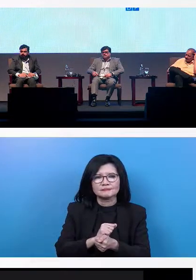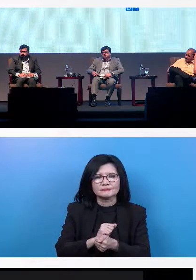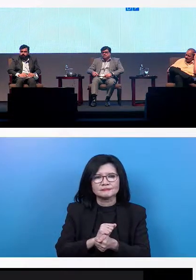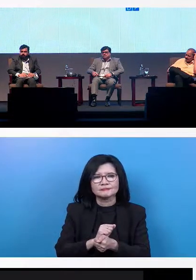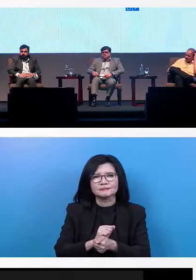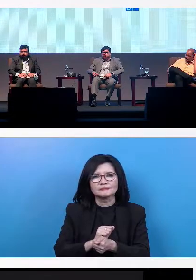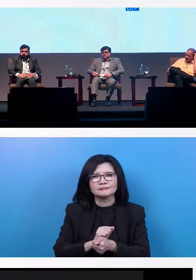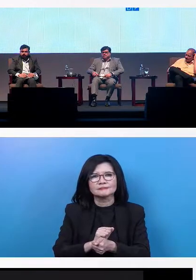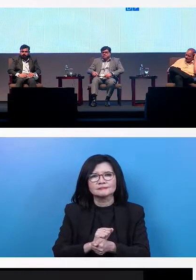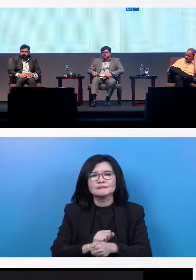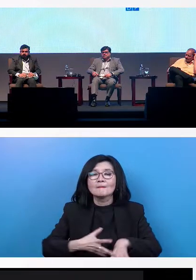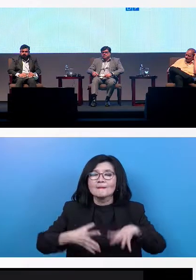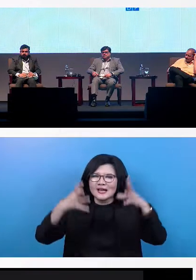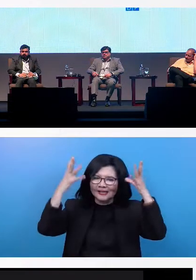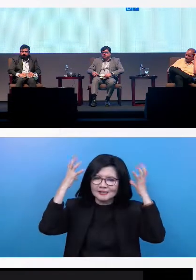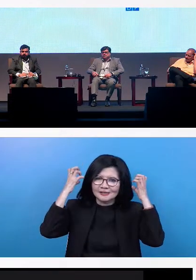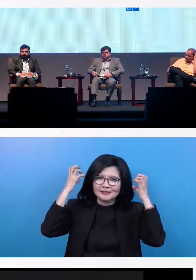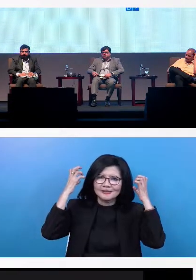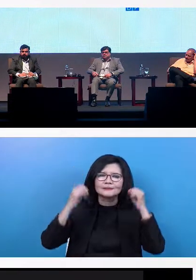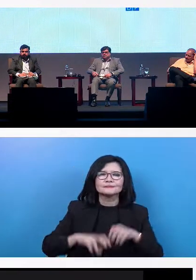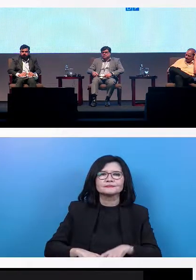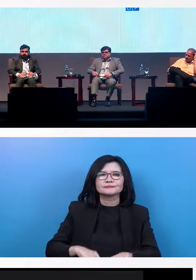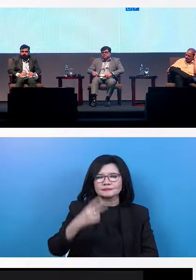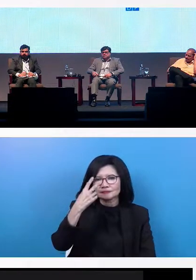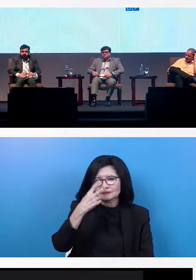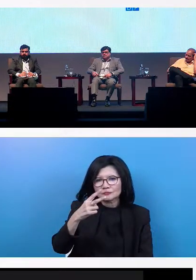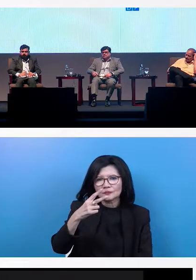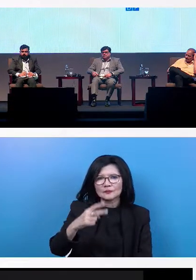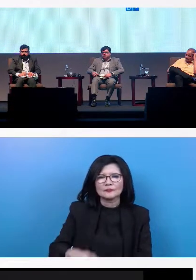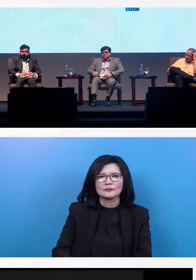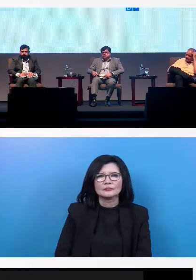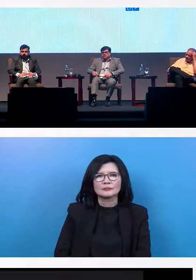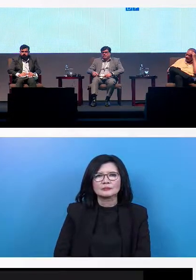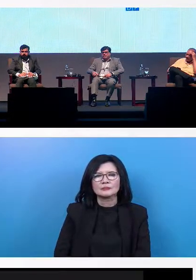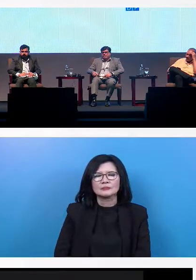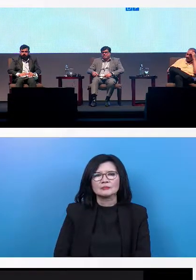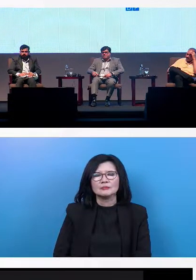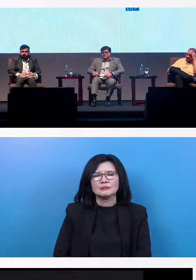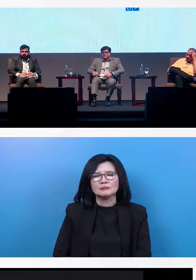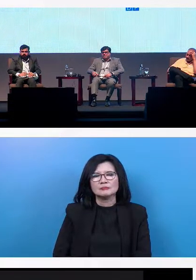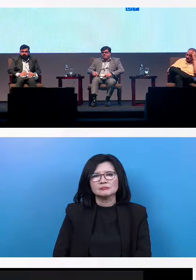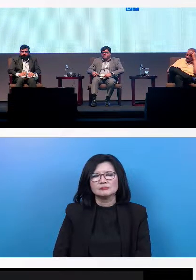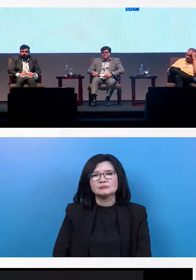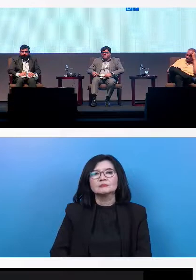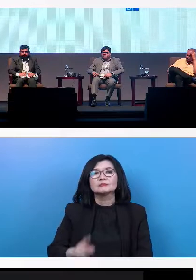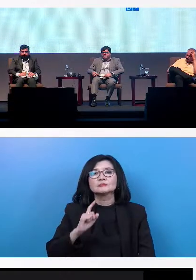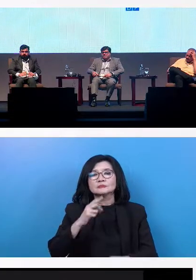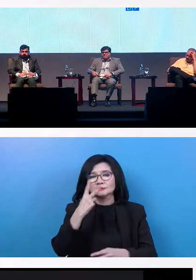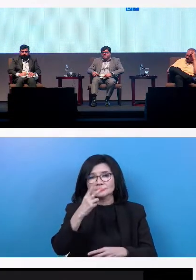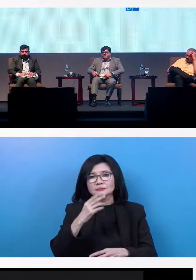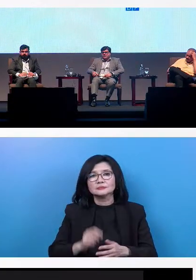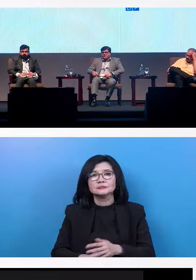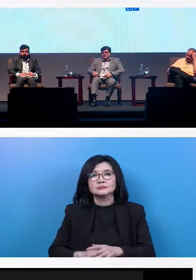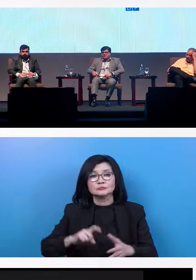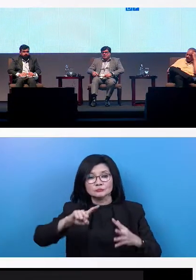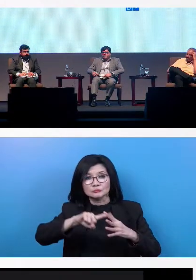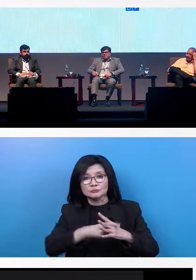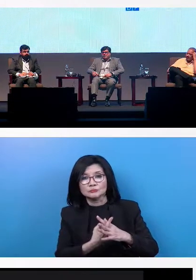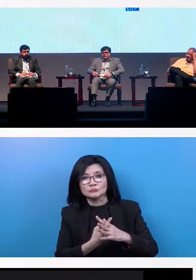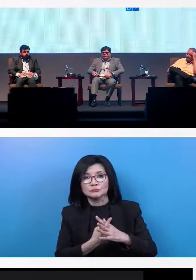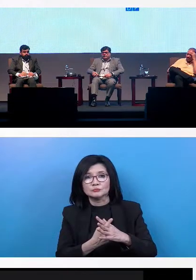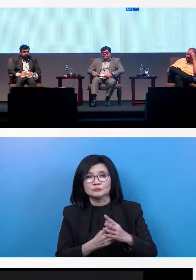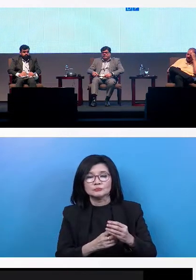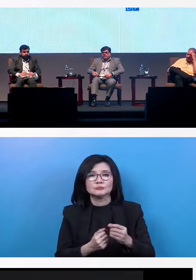infrastructure is look to see if we start to see declines in tourist dollars, we start to see declines in certain